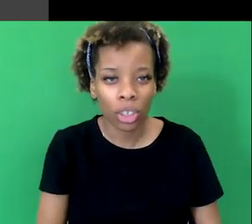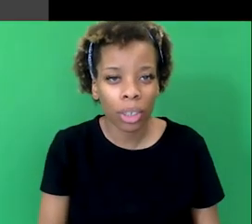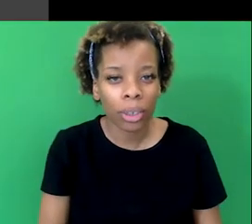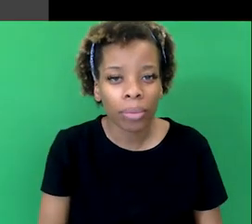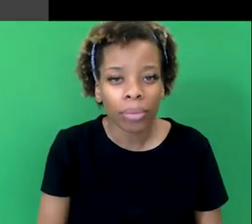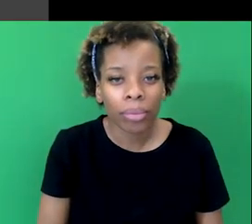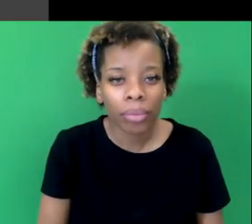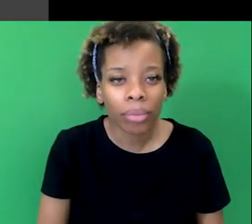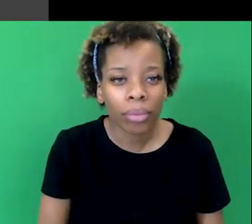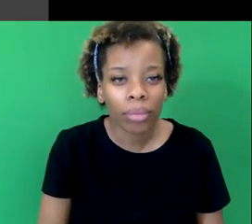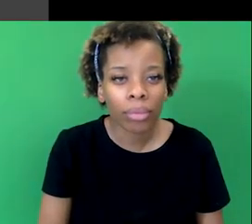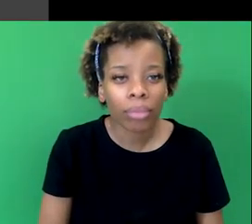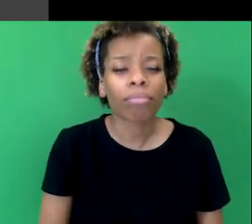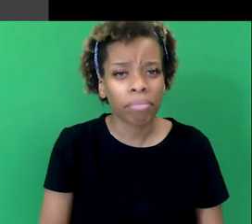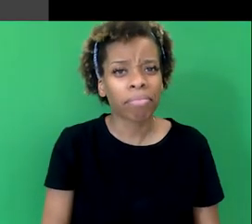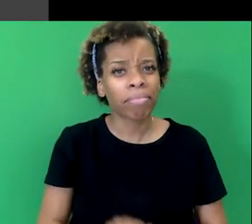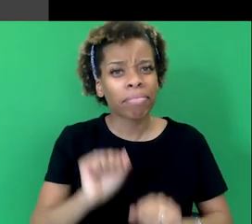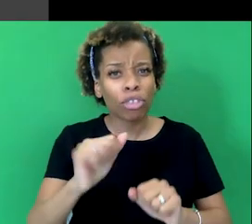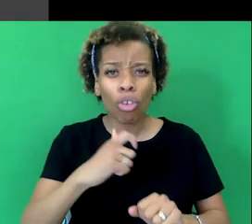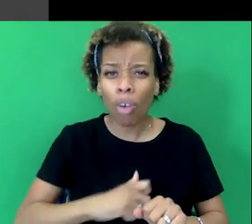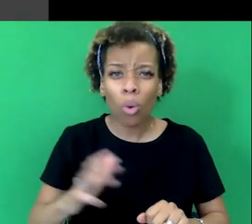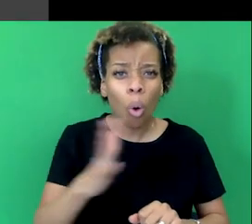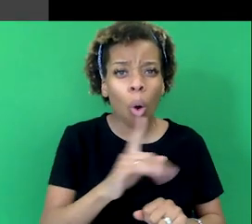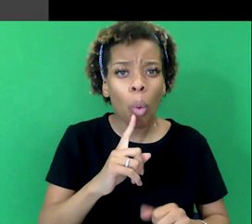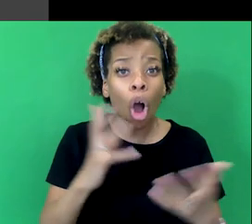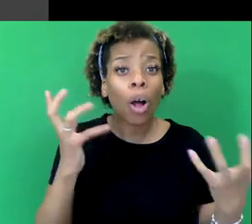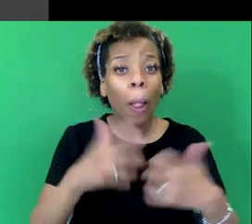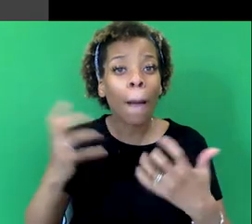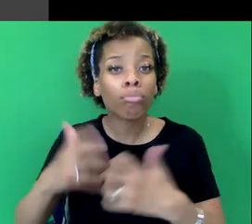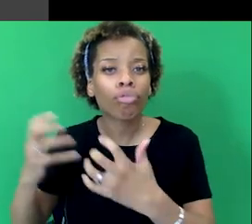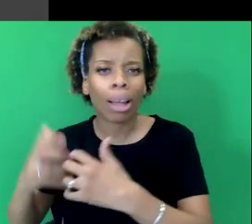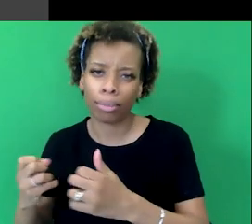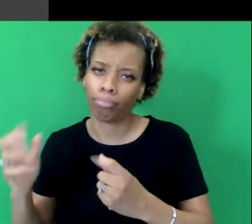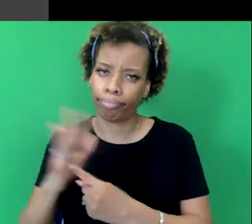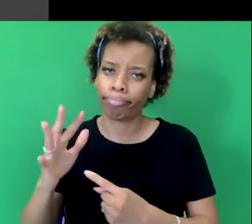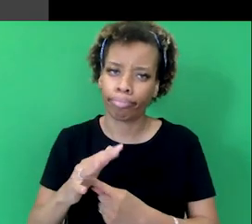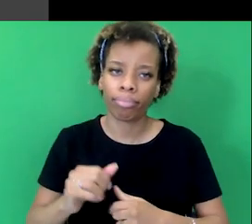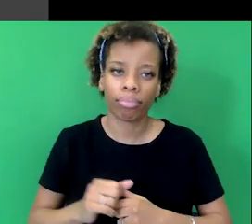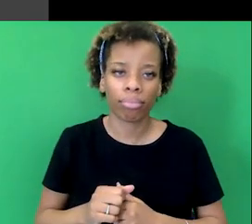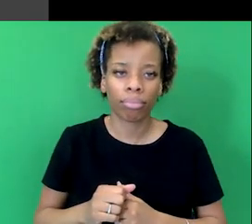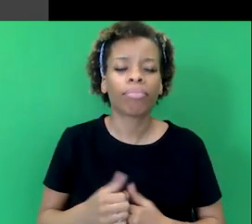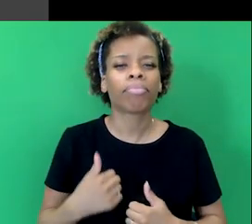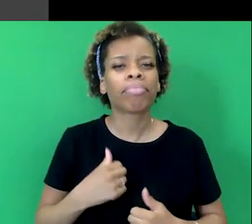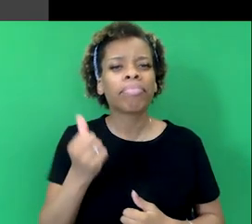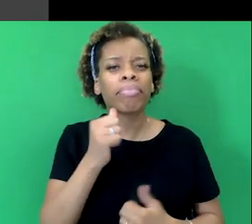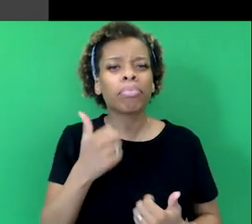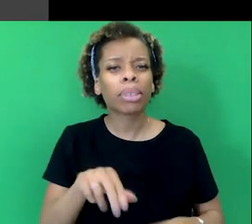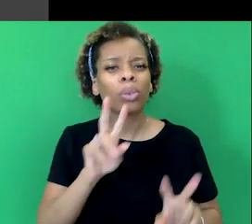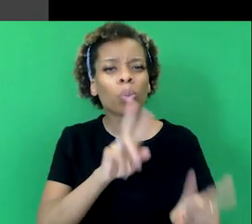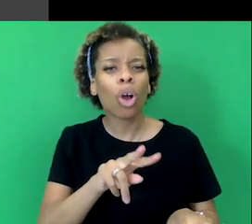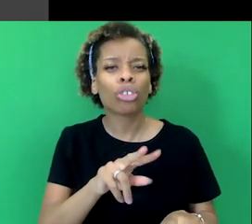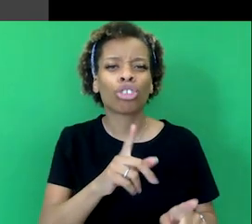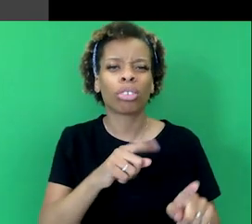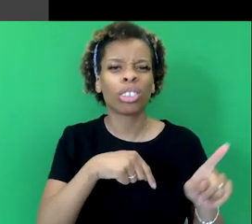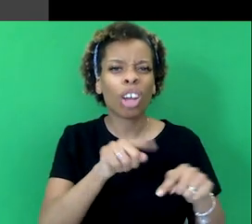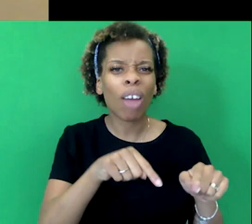I think what you do is collaborative too. I think it's wonderful. At its best, sometimes I know I've watched directors turning to